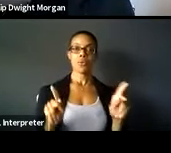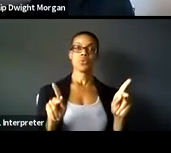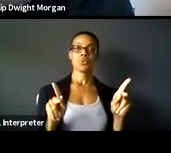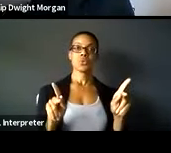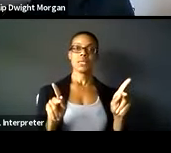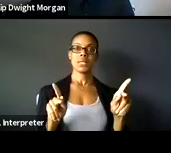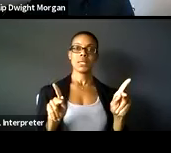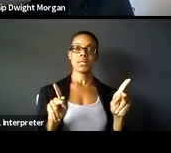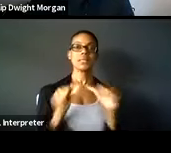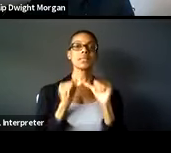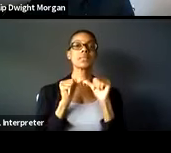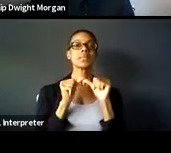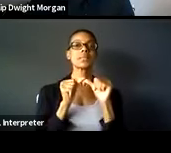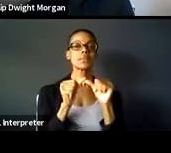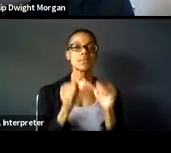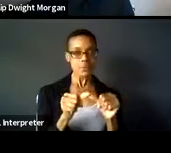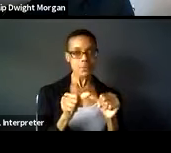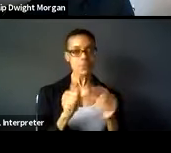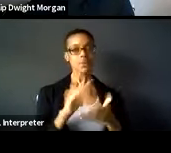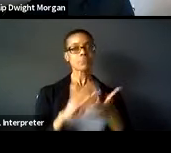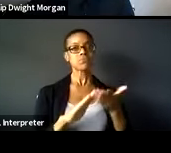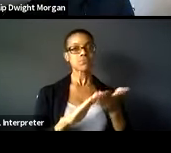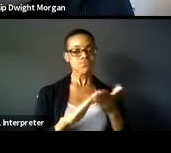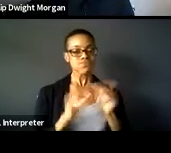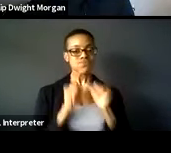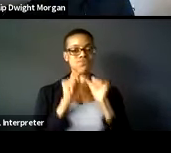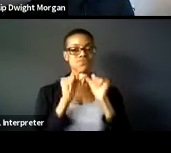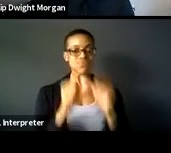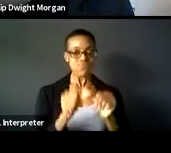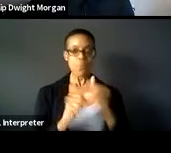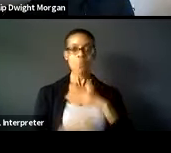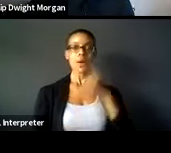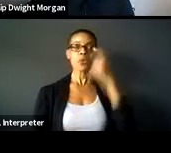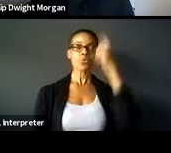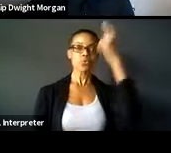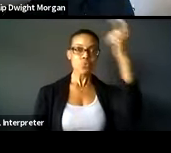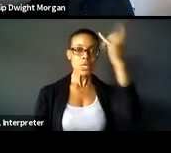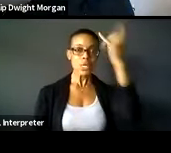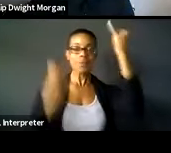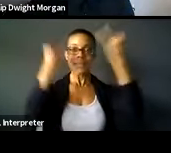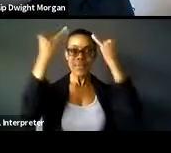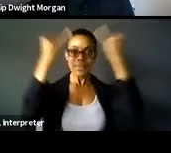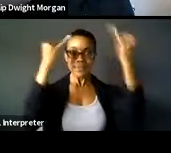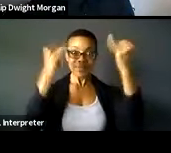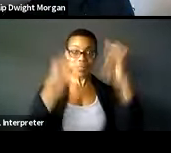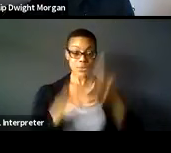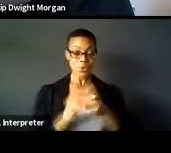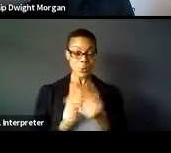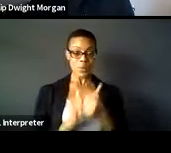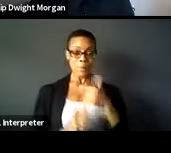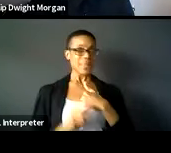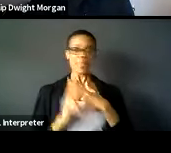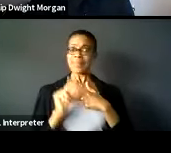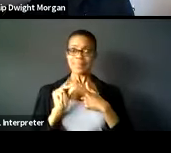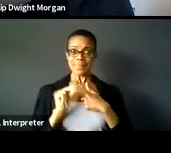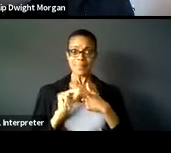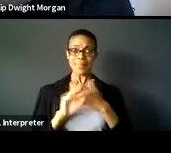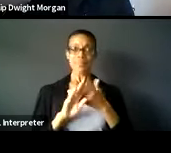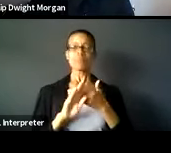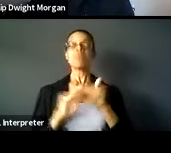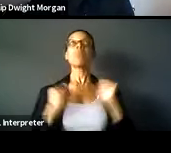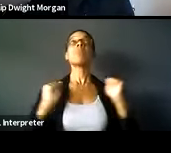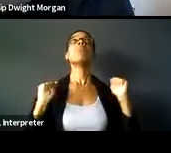to continue to operate an idea, a dream that wasn't just rooted in me. It was rooted in every single